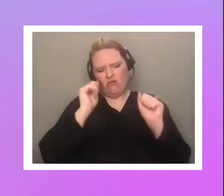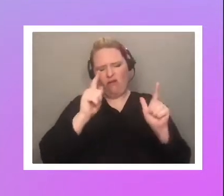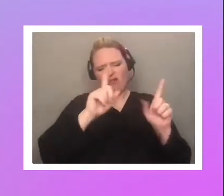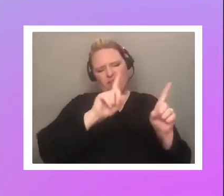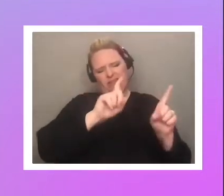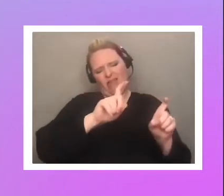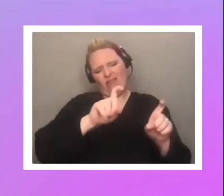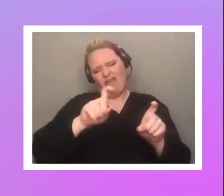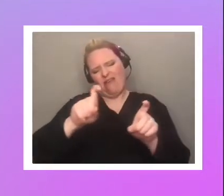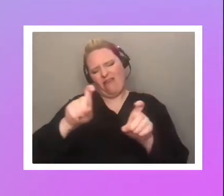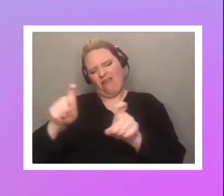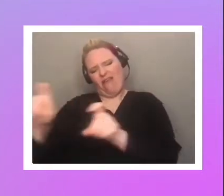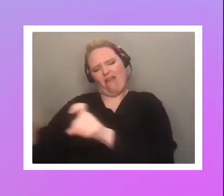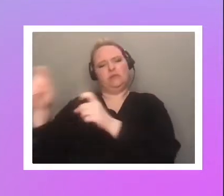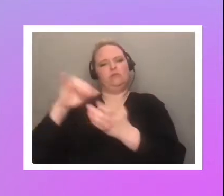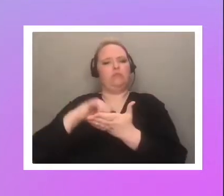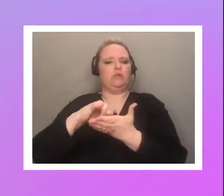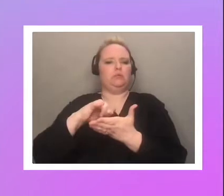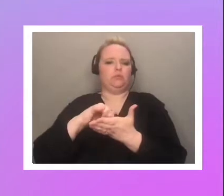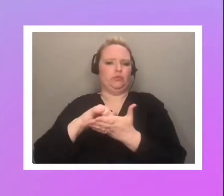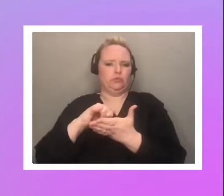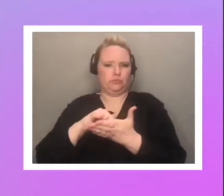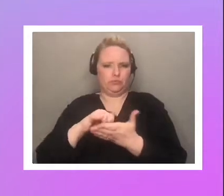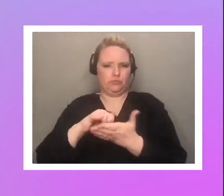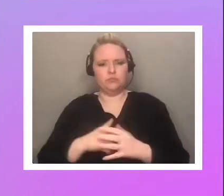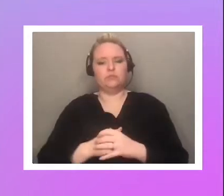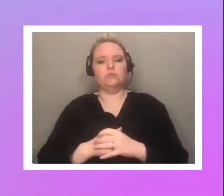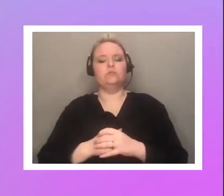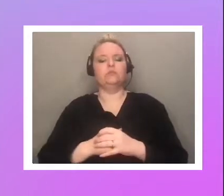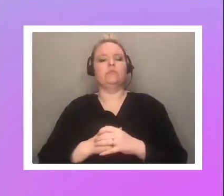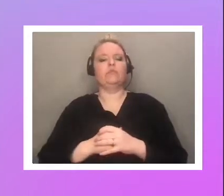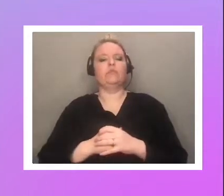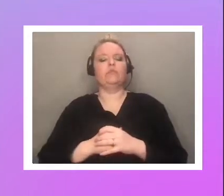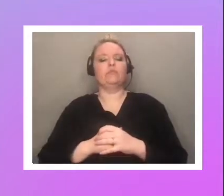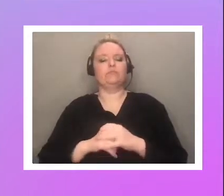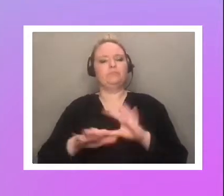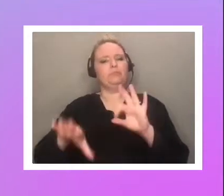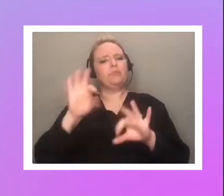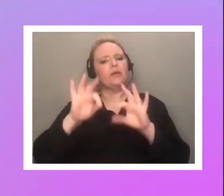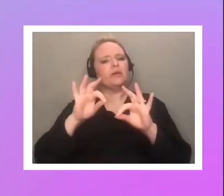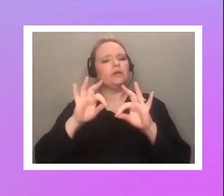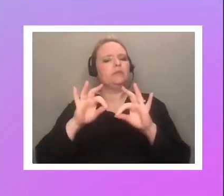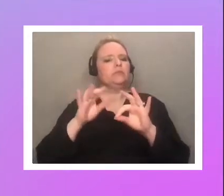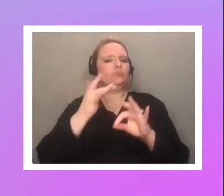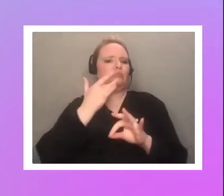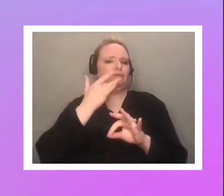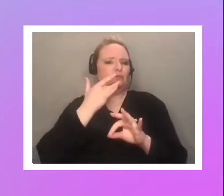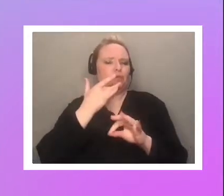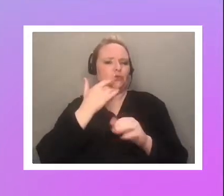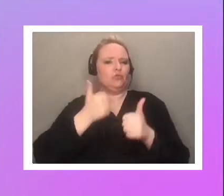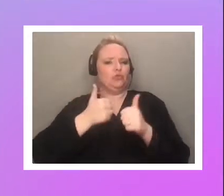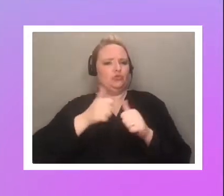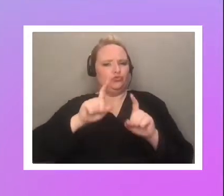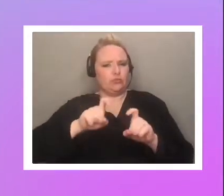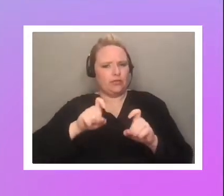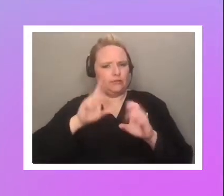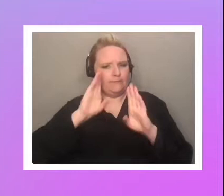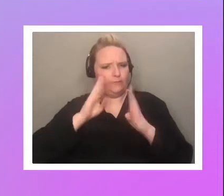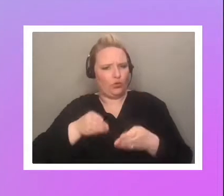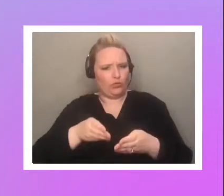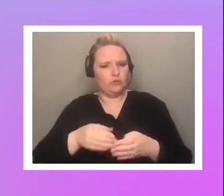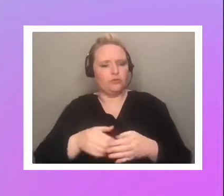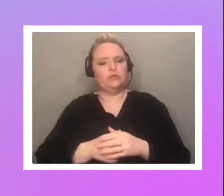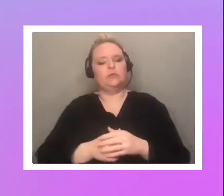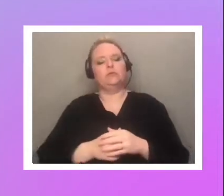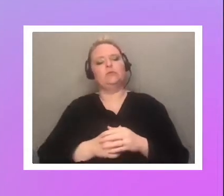section and feature of your application. So usually in the audit, it's going to focus on a